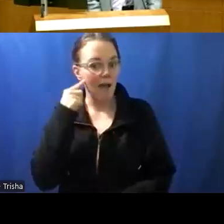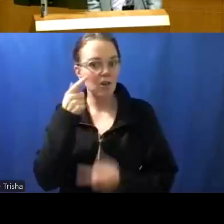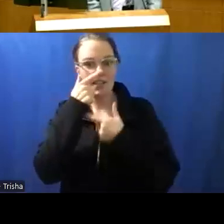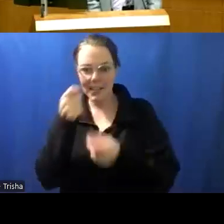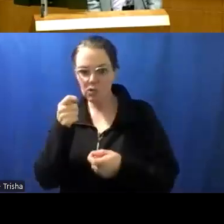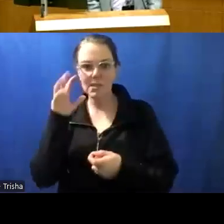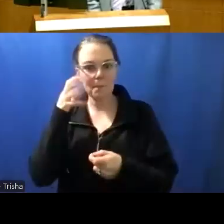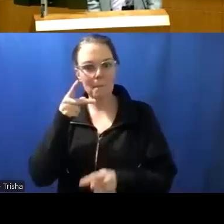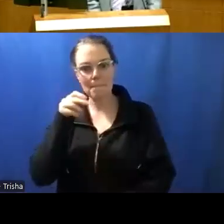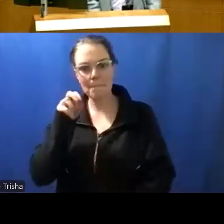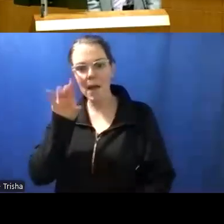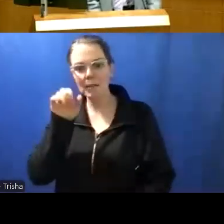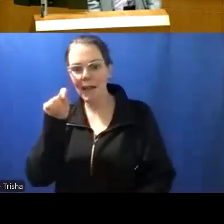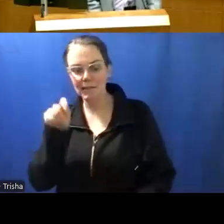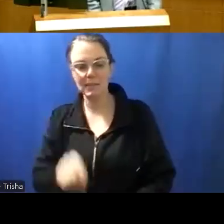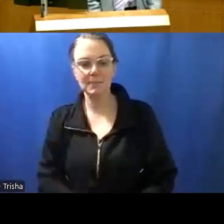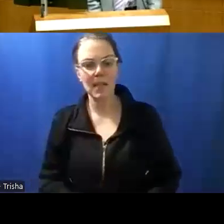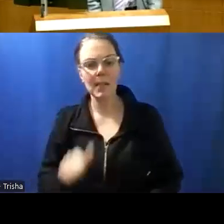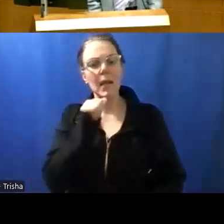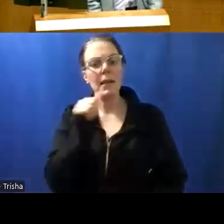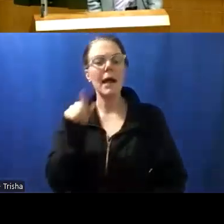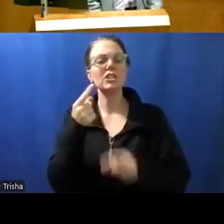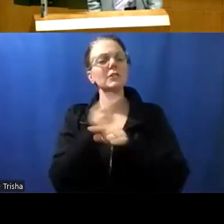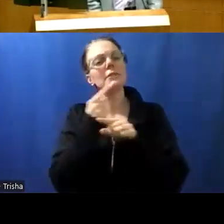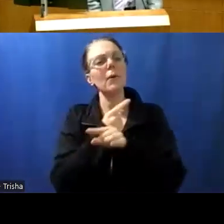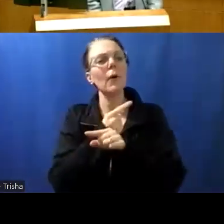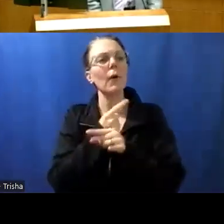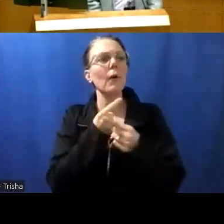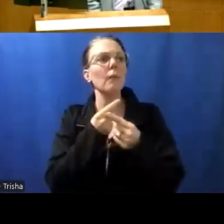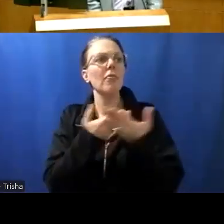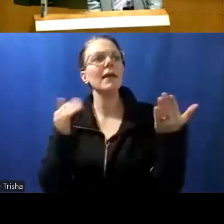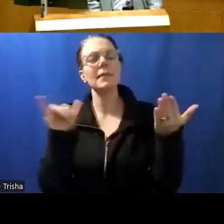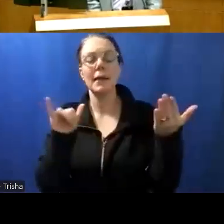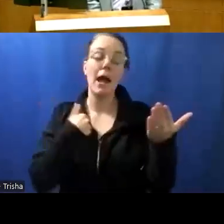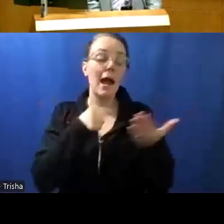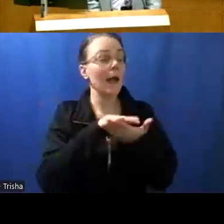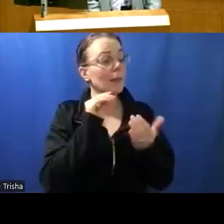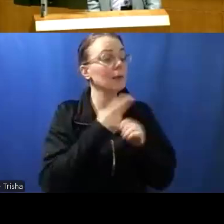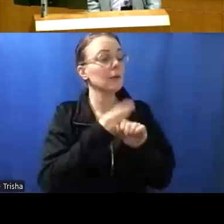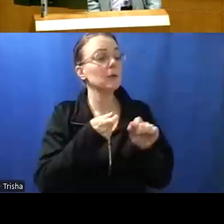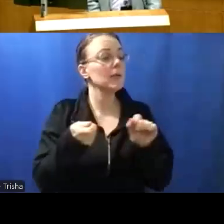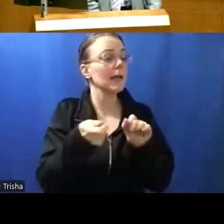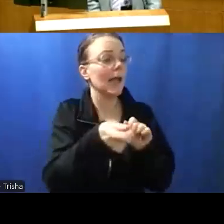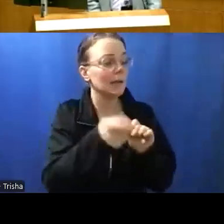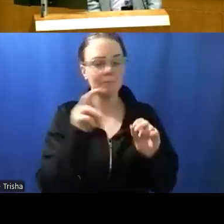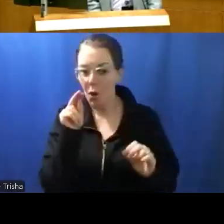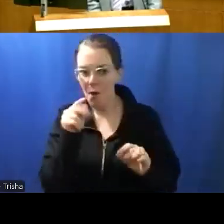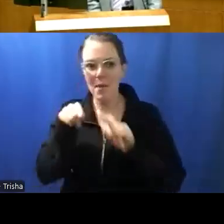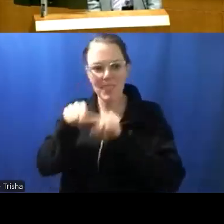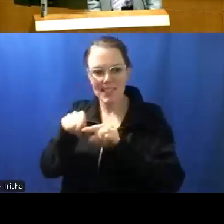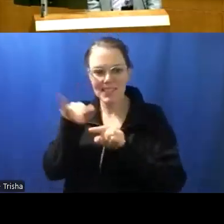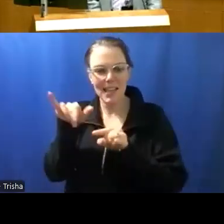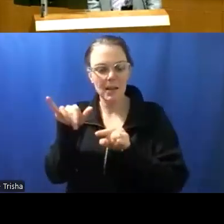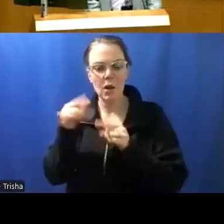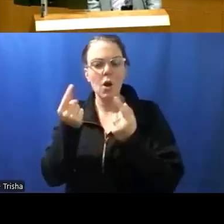there, not just the typical things like what it was like to learn to use a cane, but, like what's it like to go